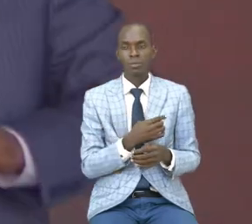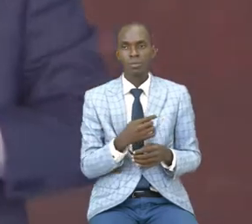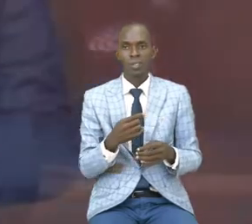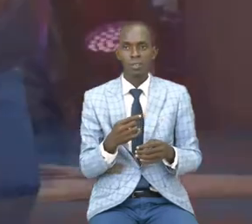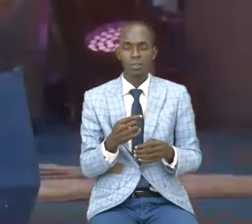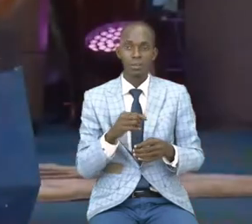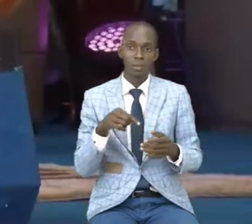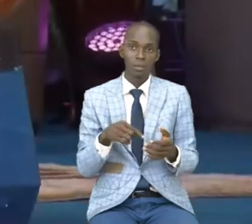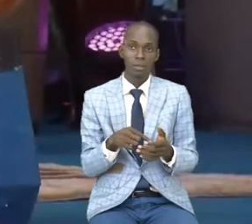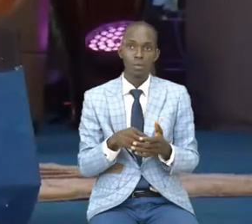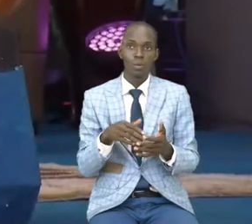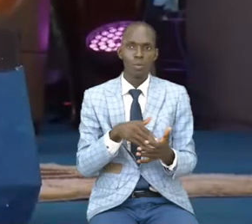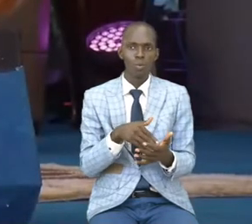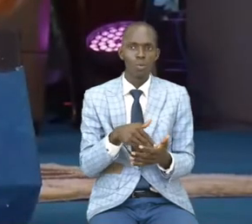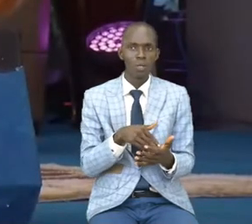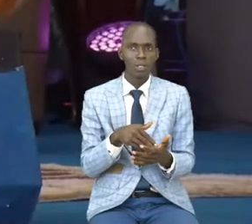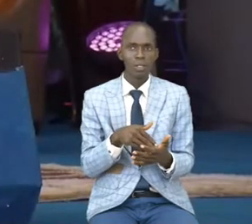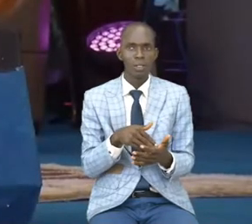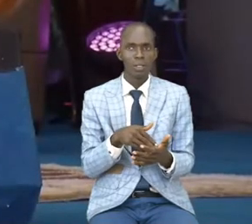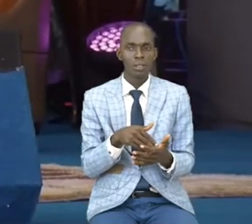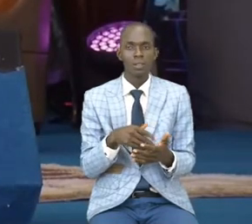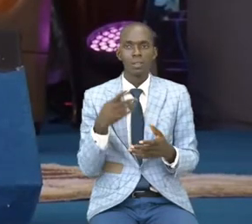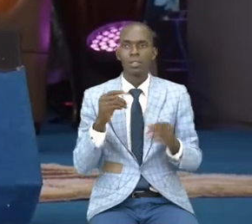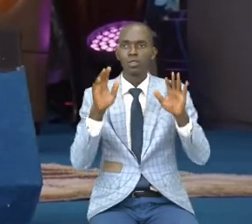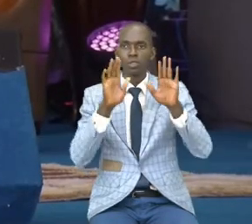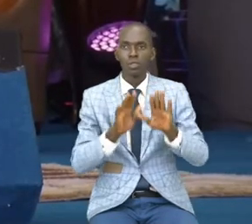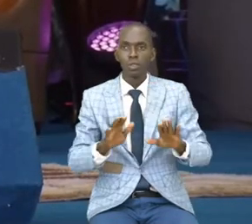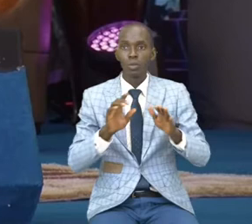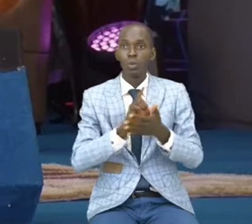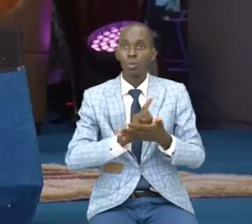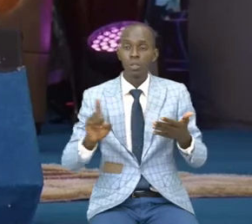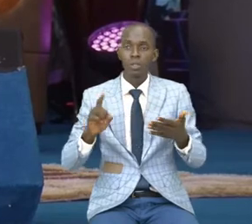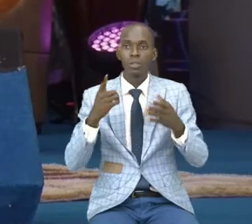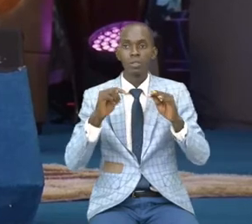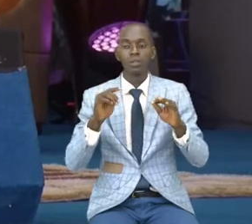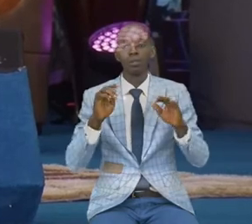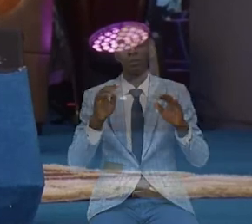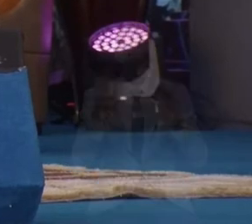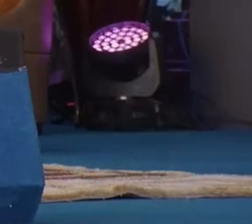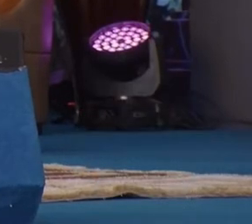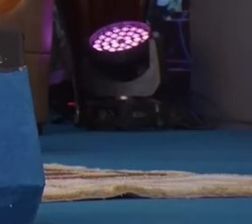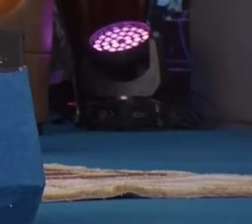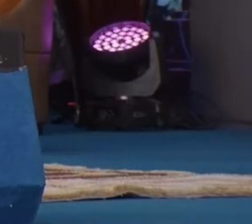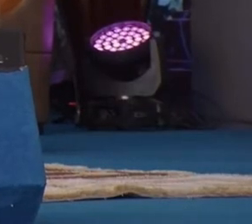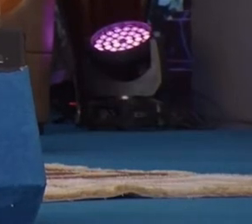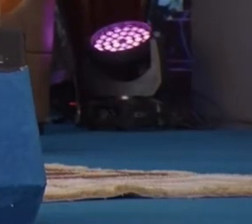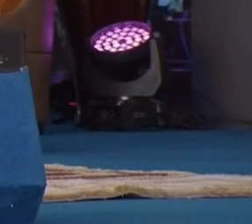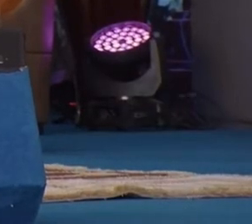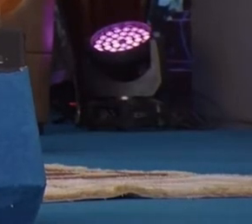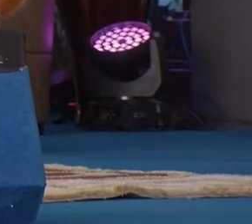weekdays, week. But Sunday, the sunny day, the strong